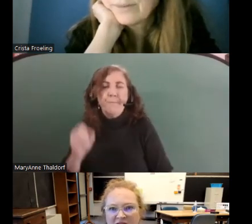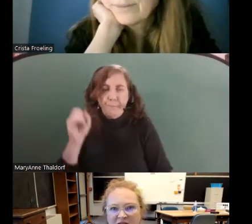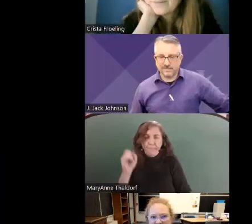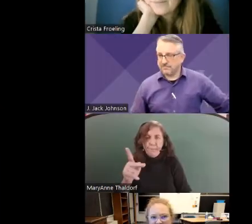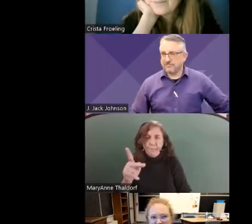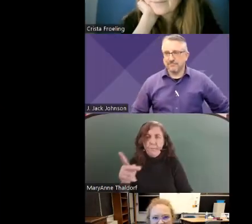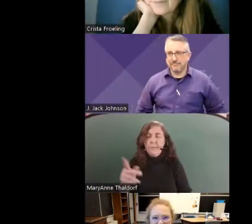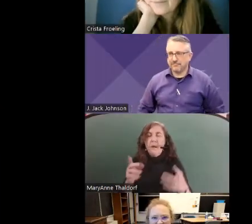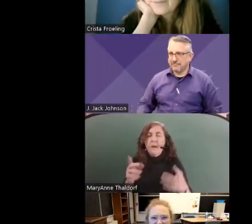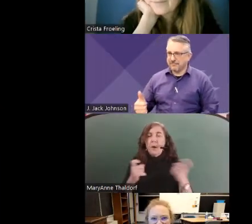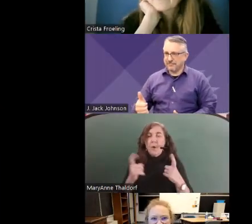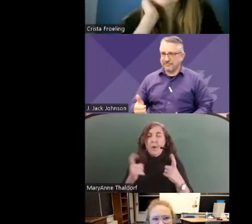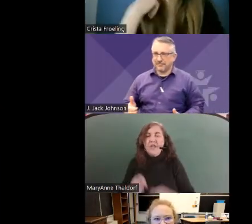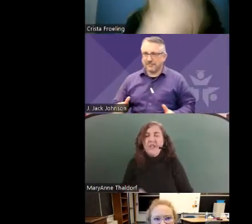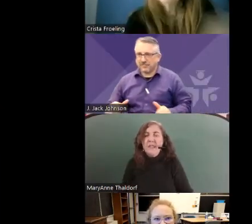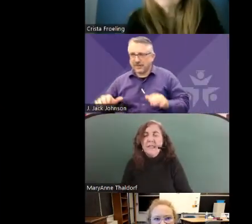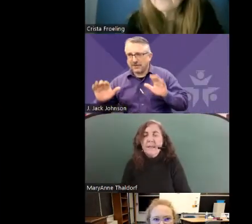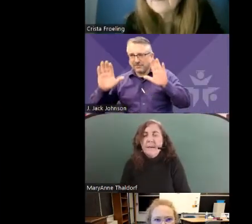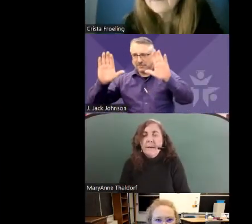questions?